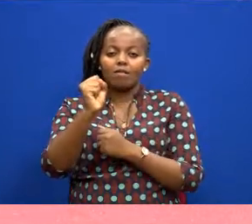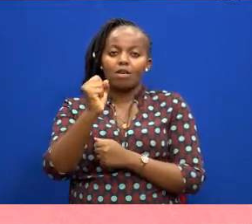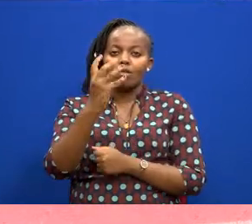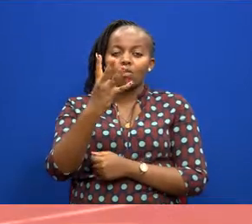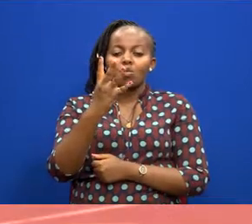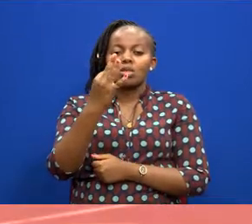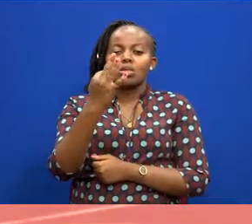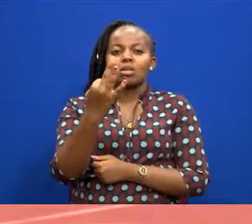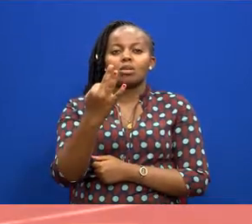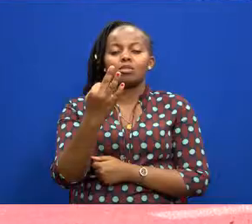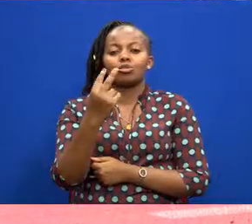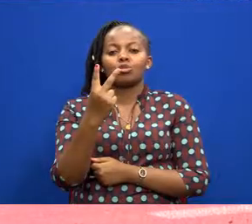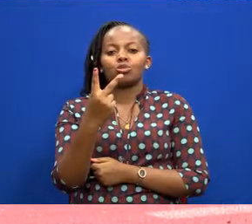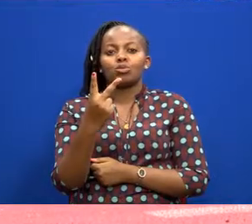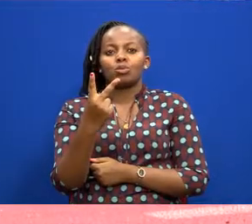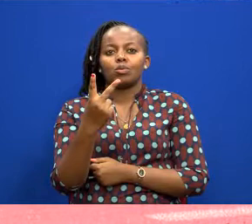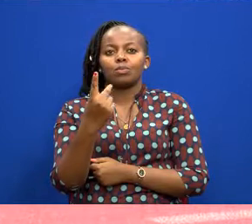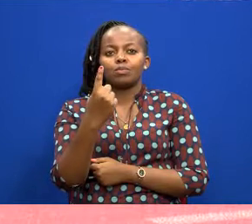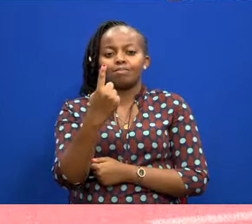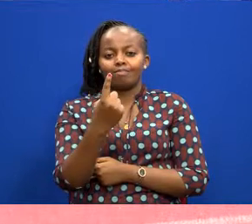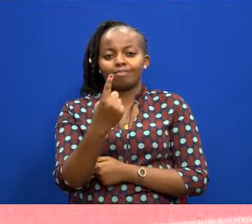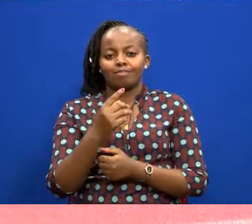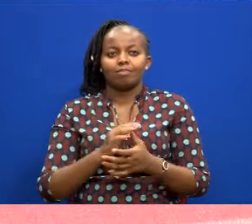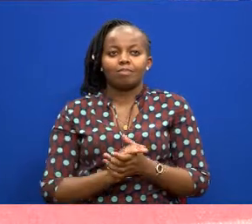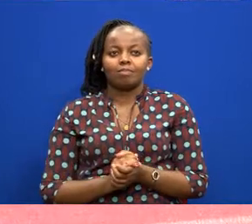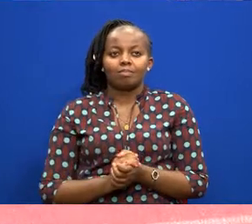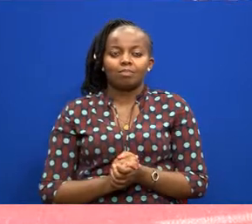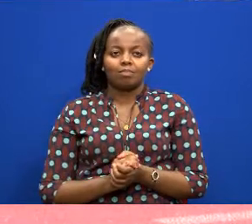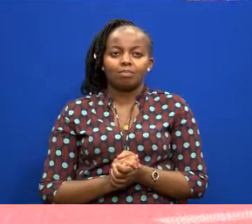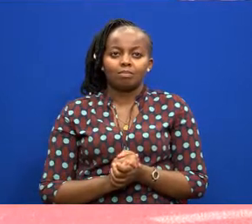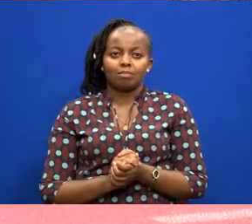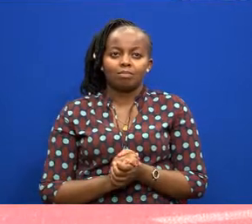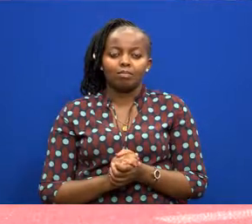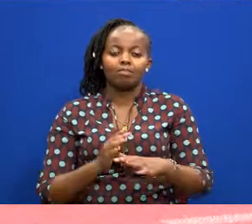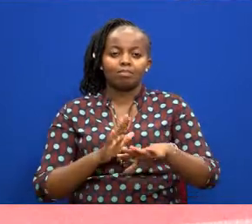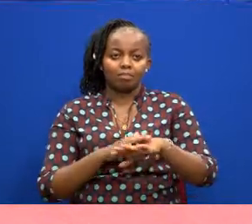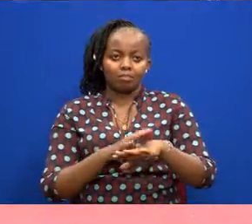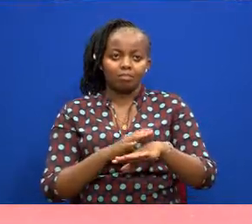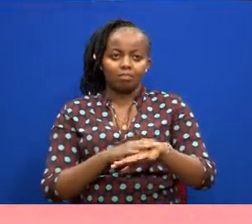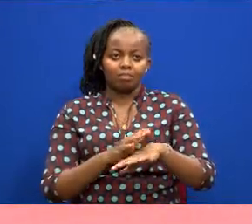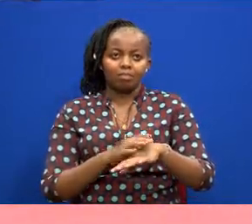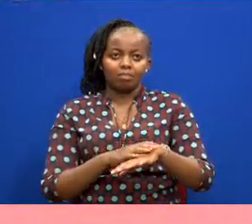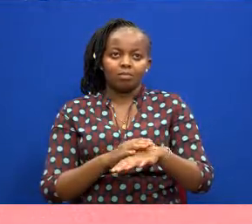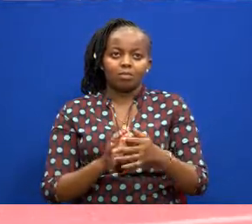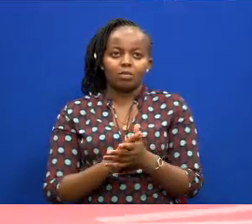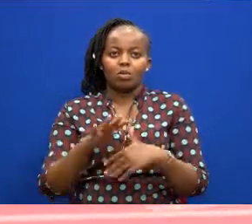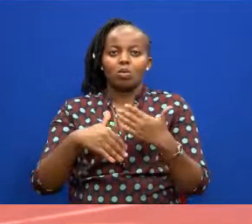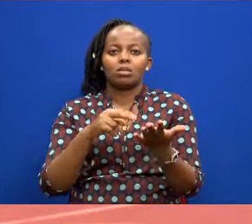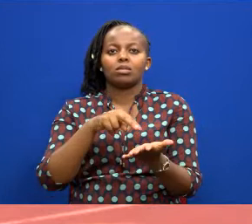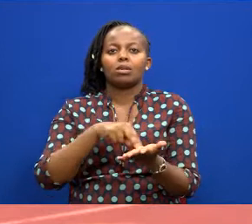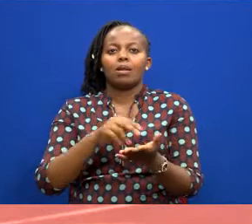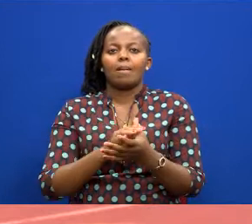5, 4, 3, 2, 1. Okay, let us get back on our